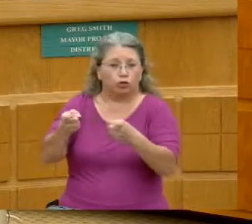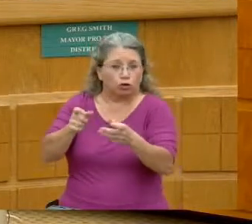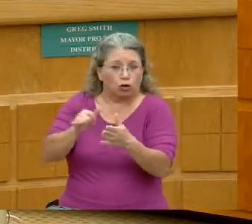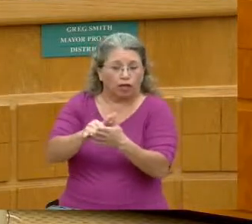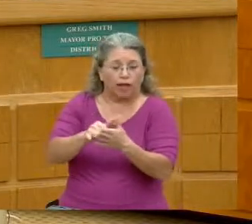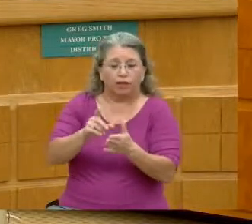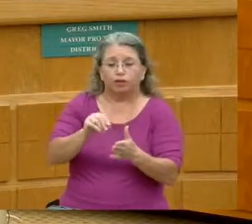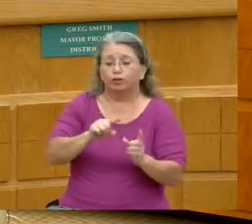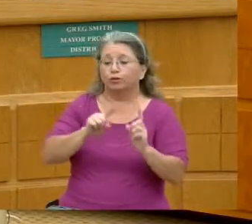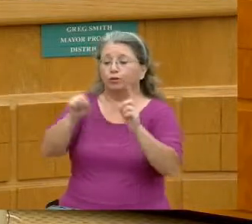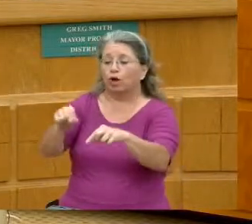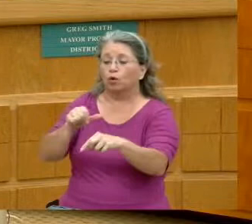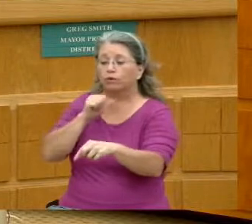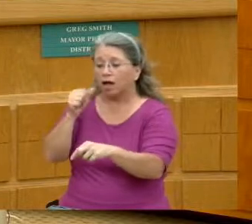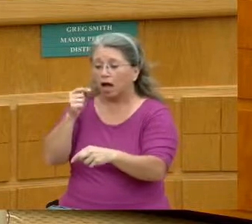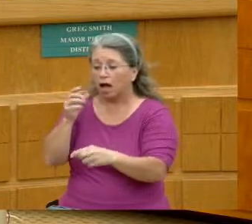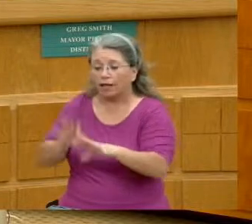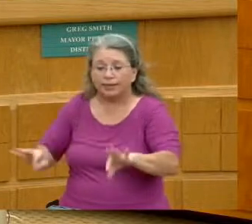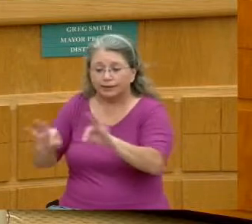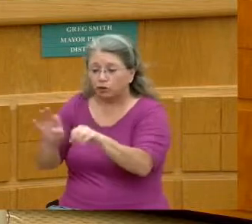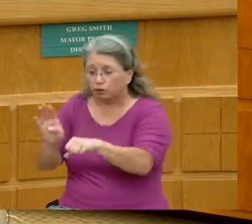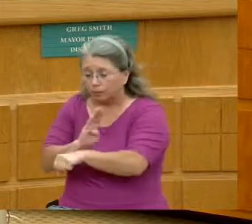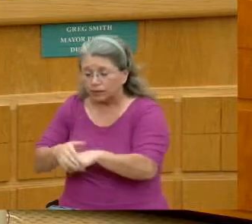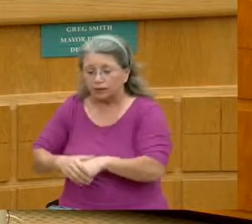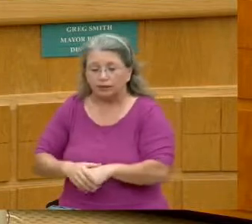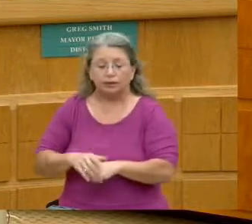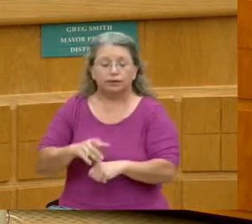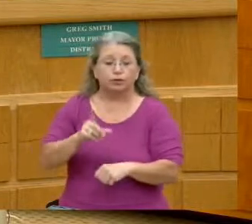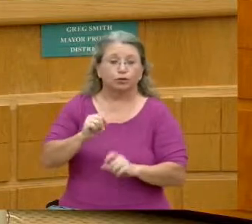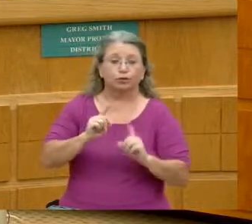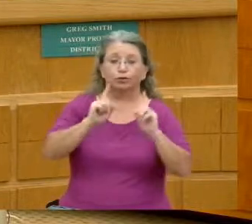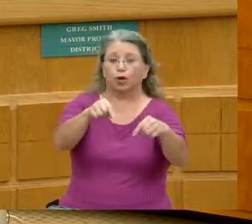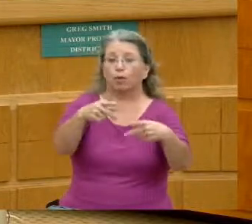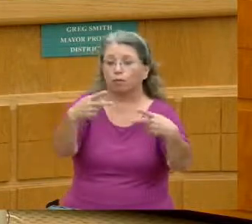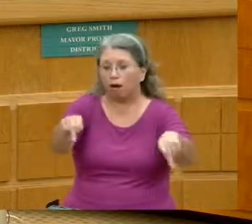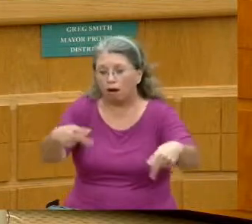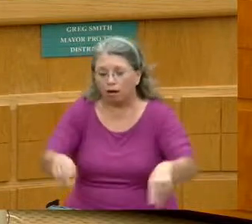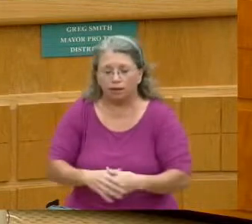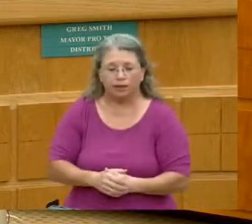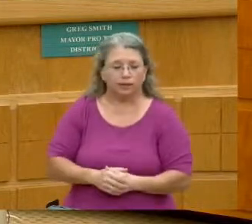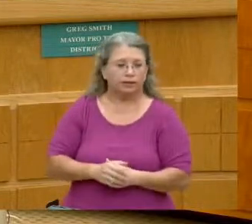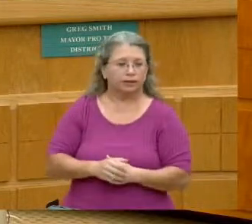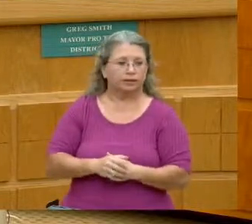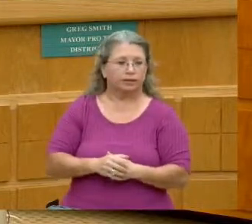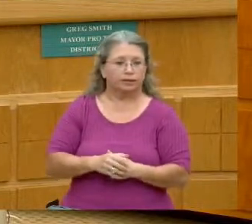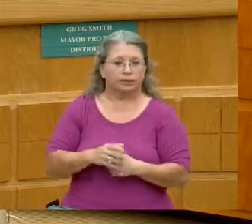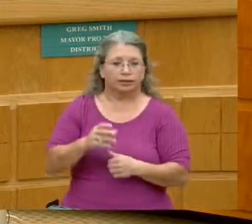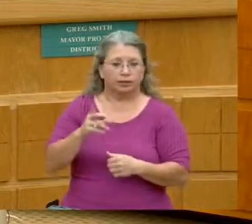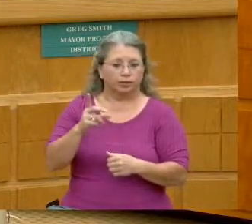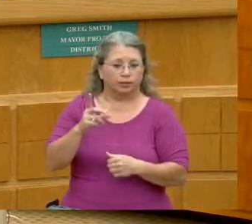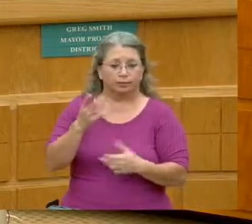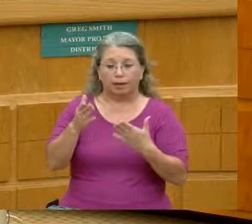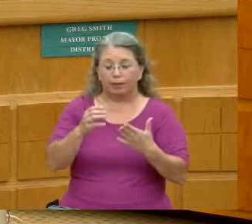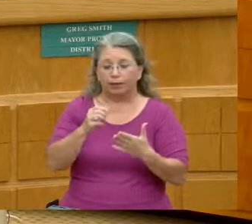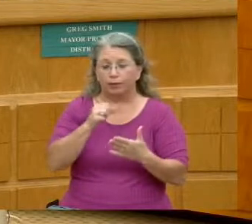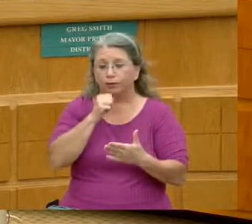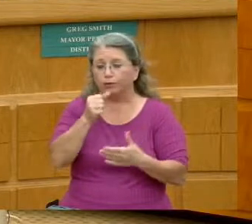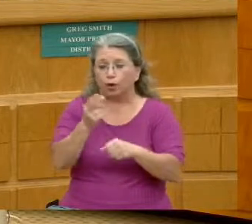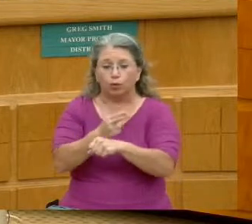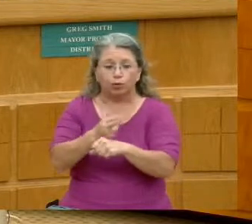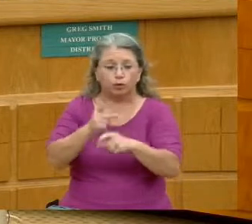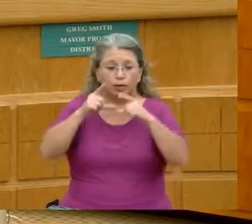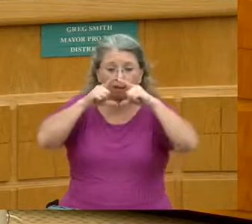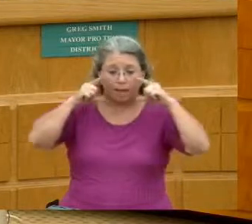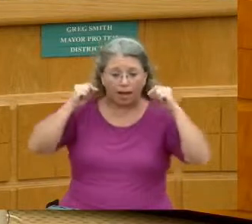throw parties? Things like that. Are you not social distancing? Do you not wear masks? Those types of things will make you more and more likely